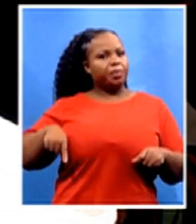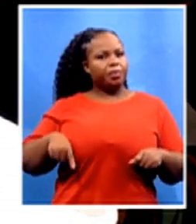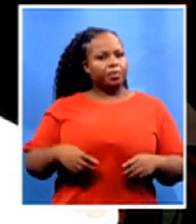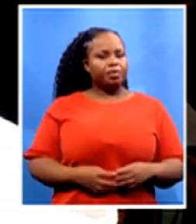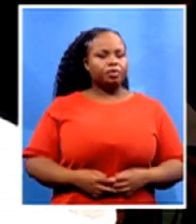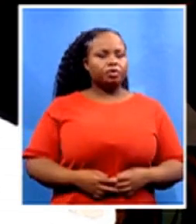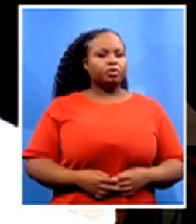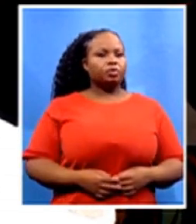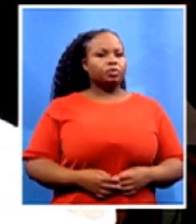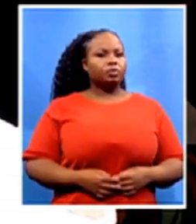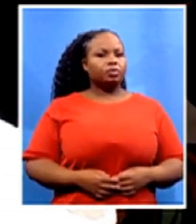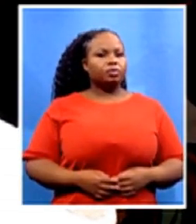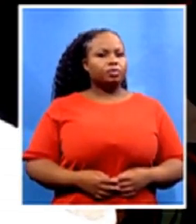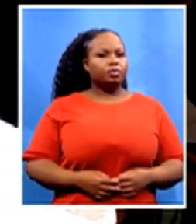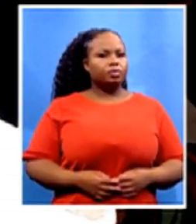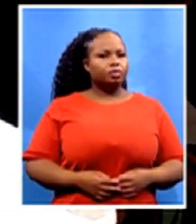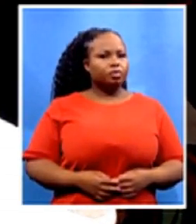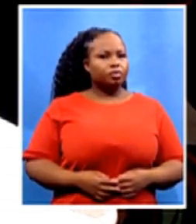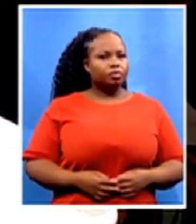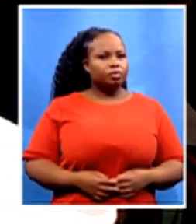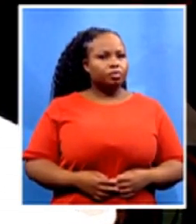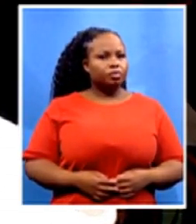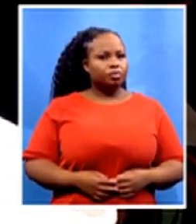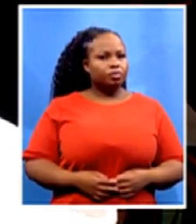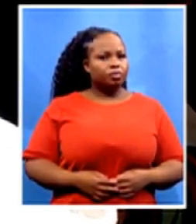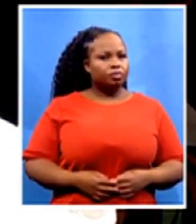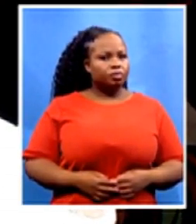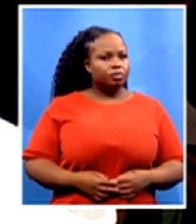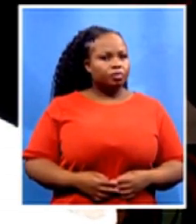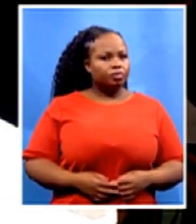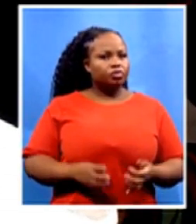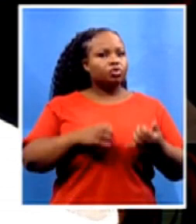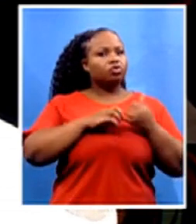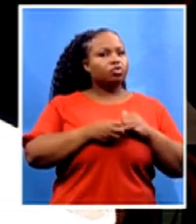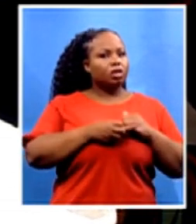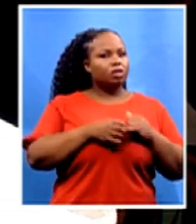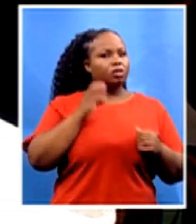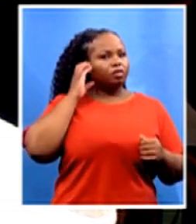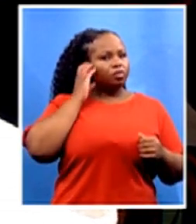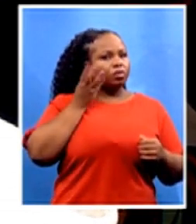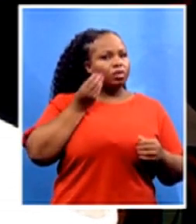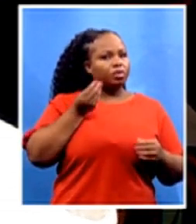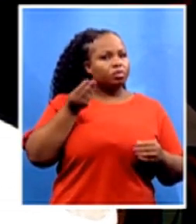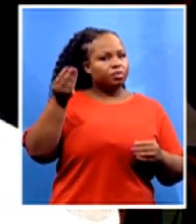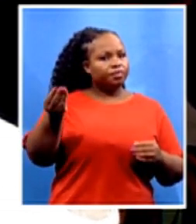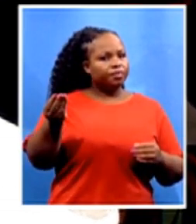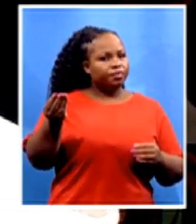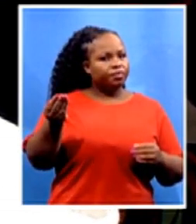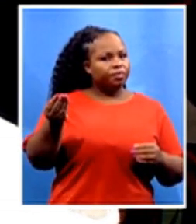She tried to give them their phone numbers. They insulted her. They insulted even our